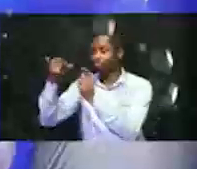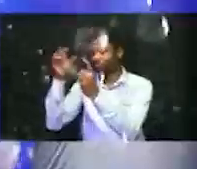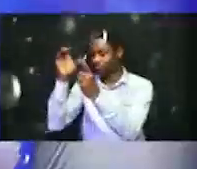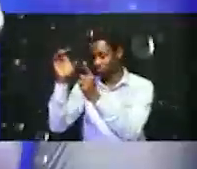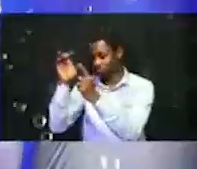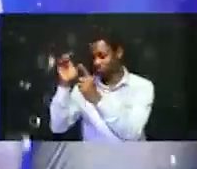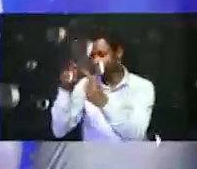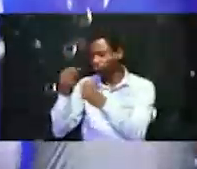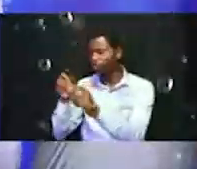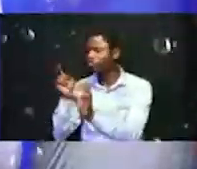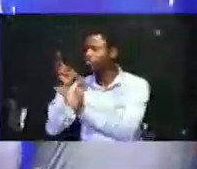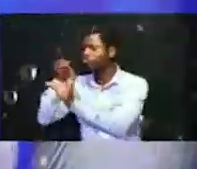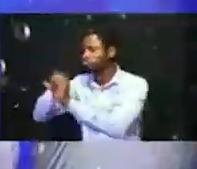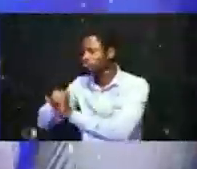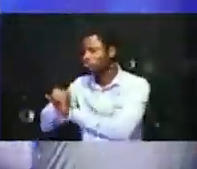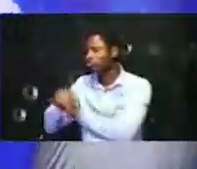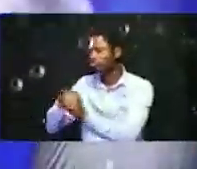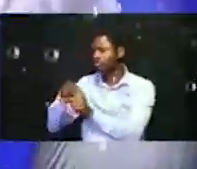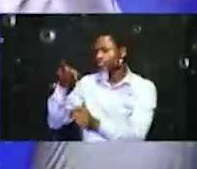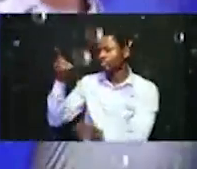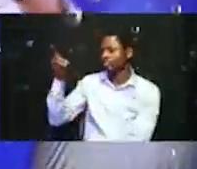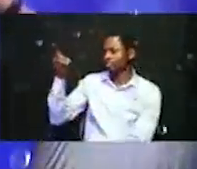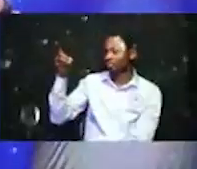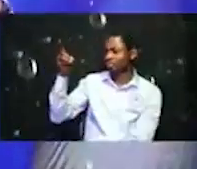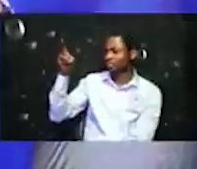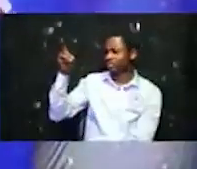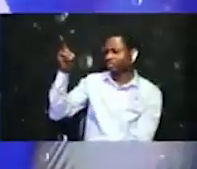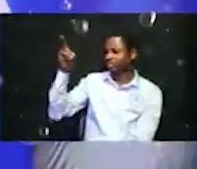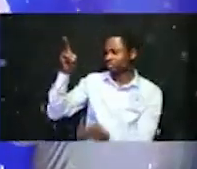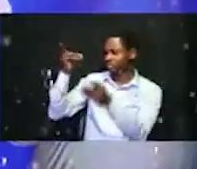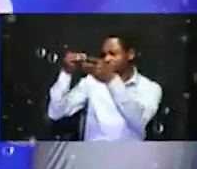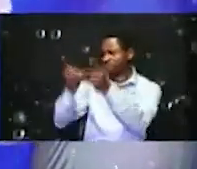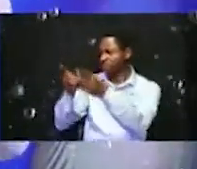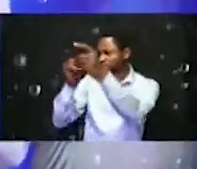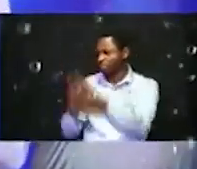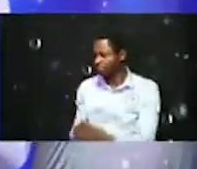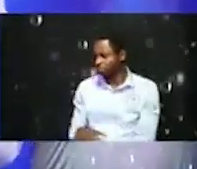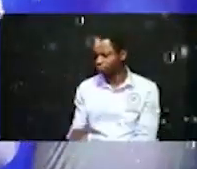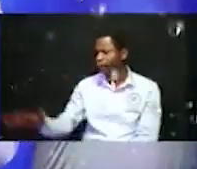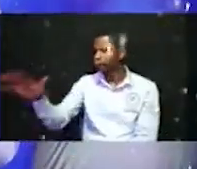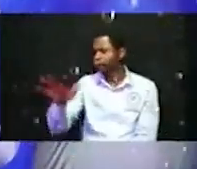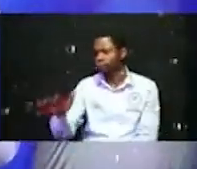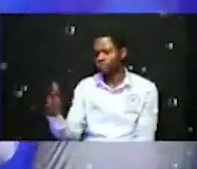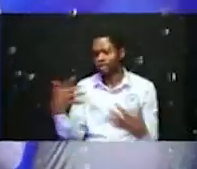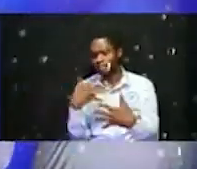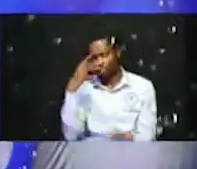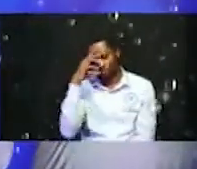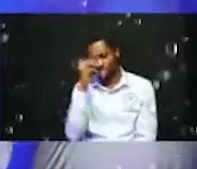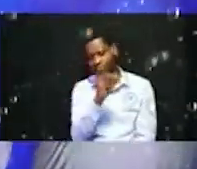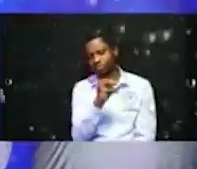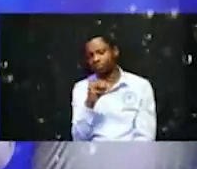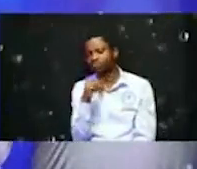that he really was a disciple. All afraid of him. They were not believing that Saul is